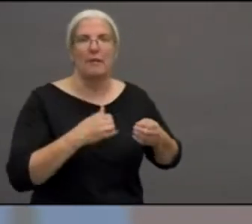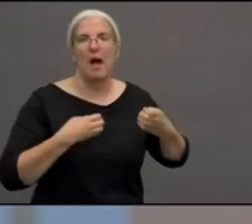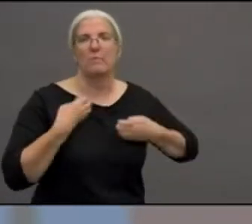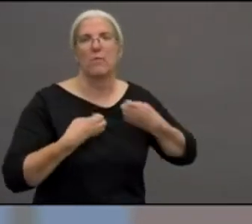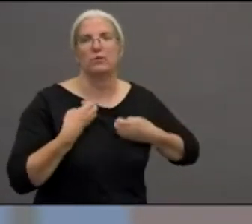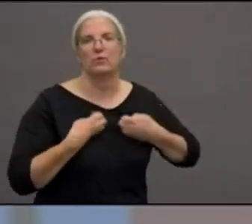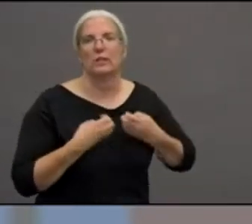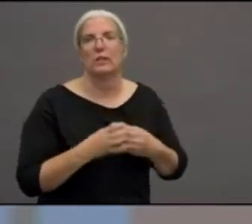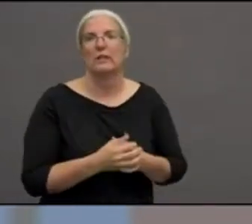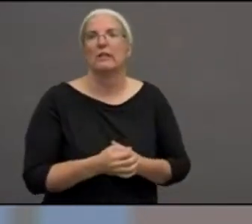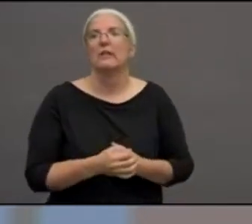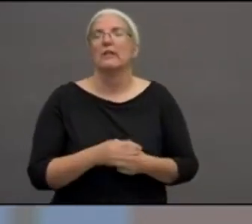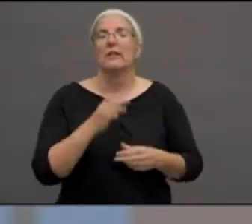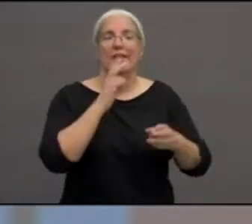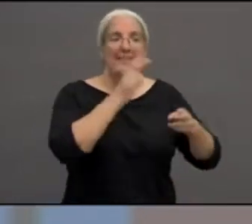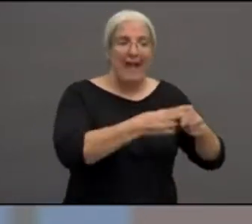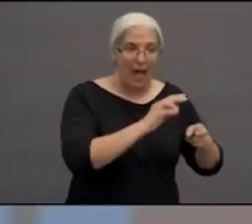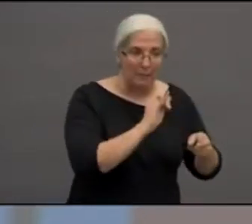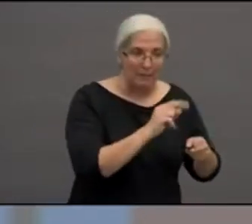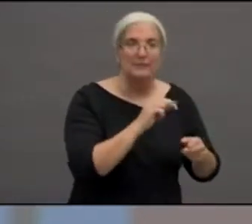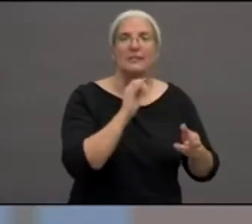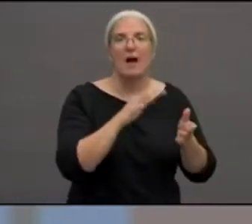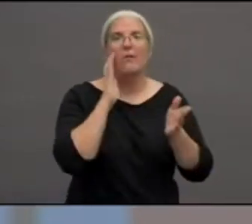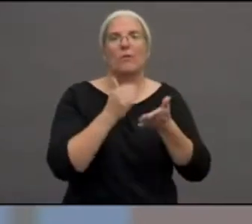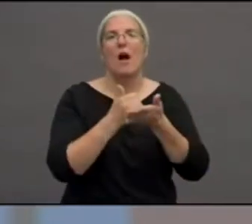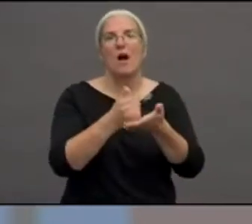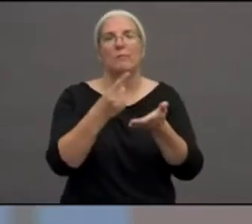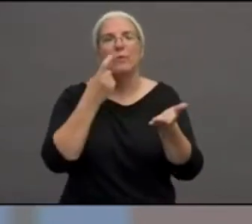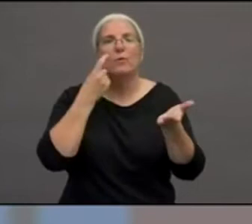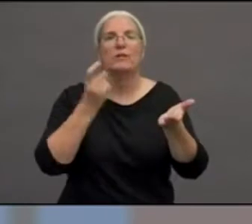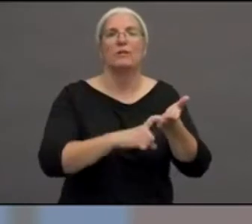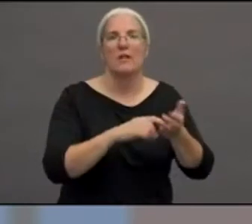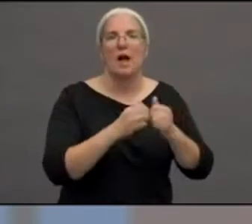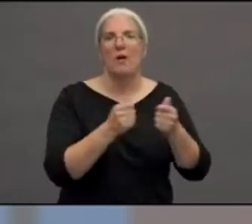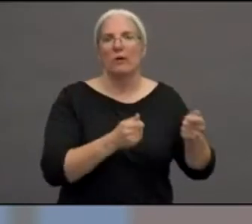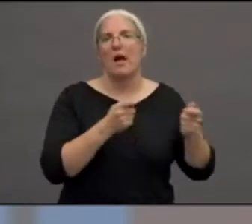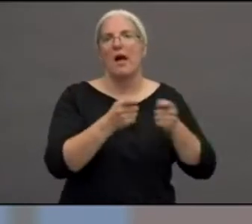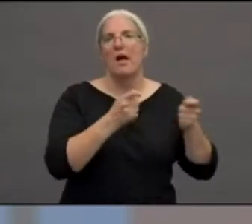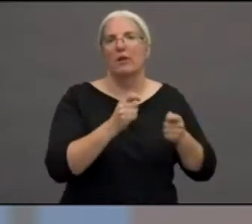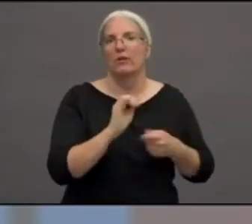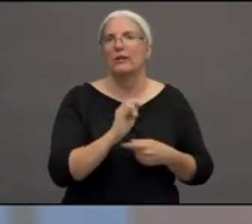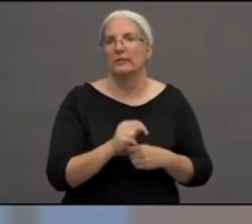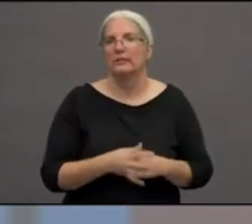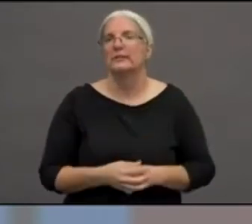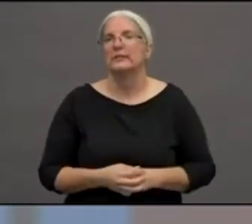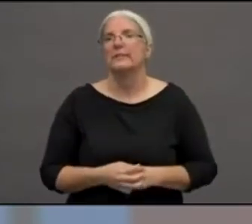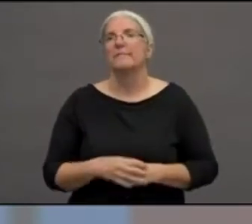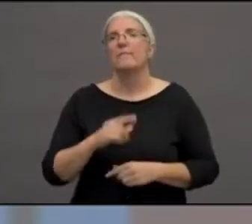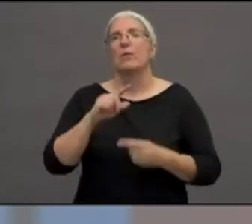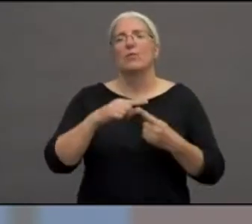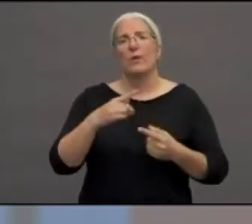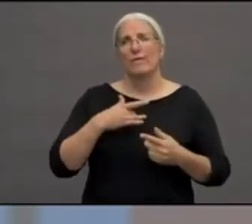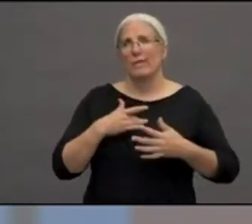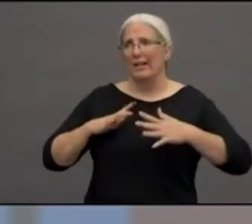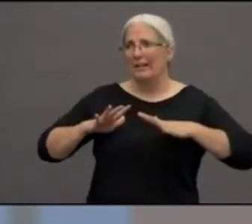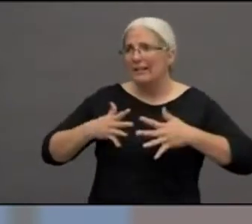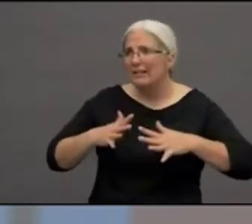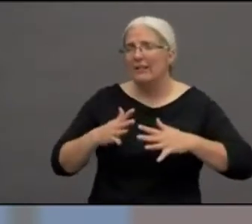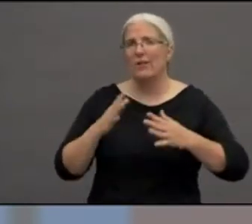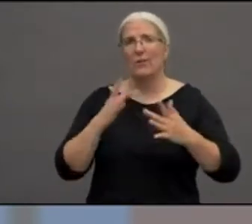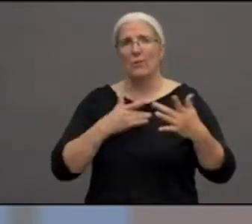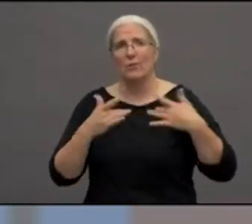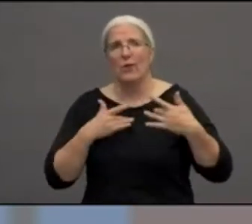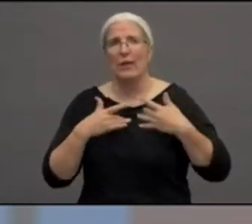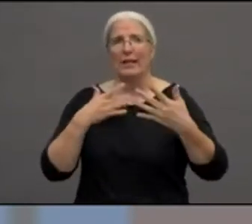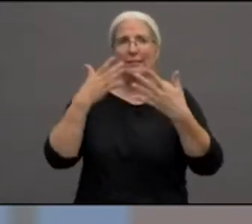name it to tame it. And when you're able to actually say, I'm angry, or I'm anxious, or I'm worried, or I'm sad, it actually moves